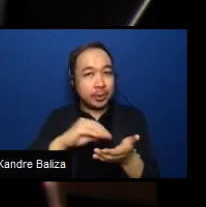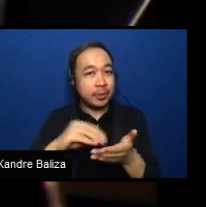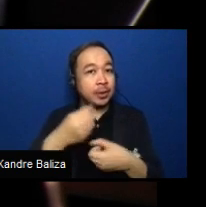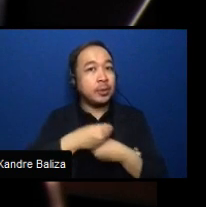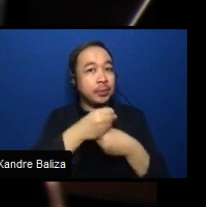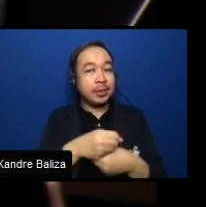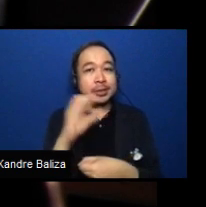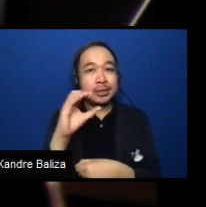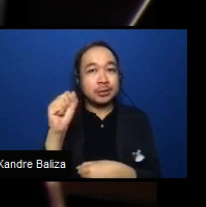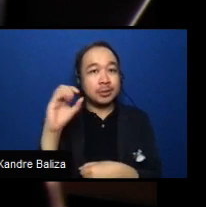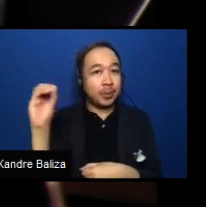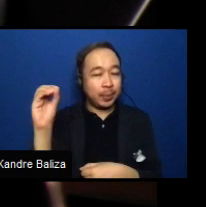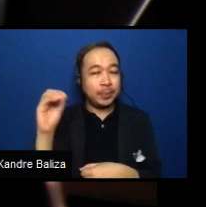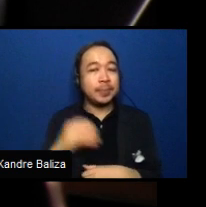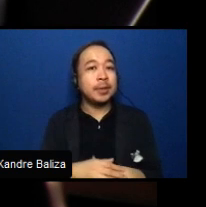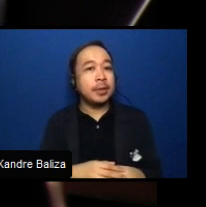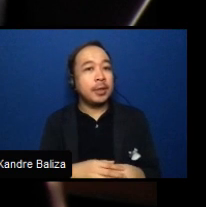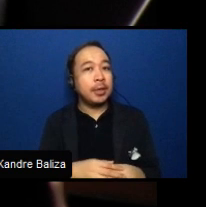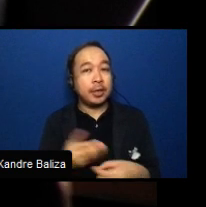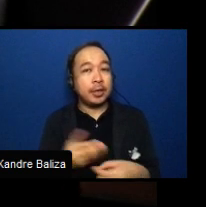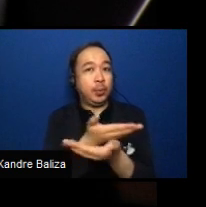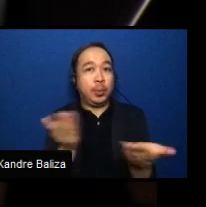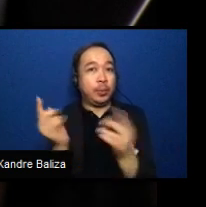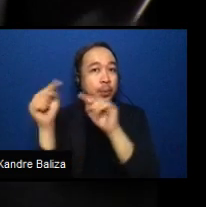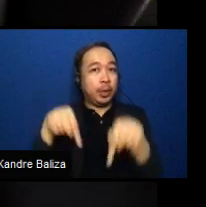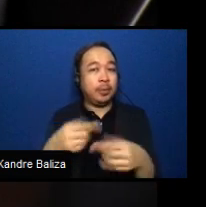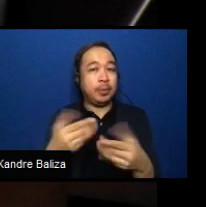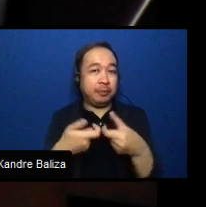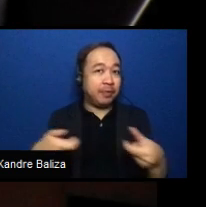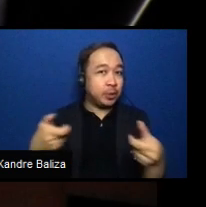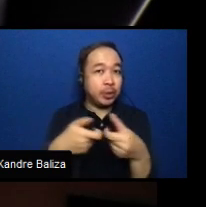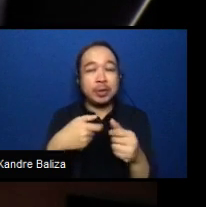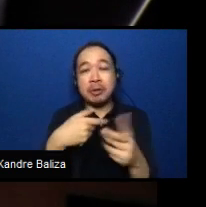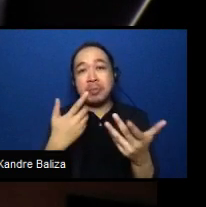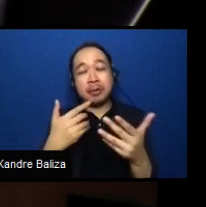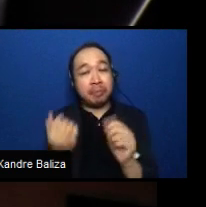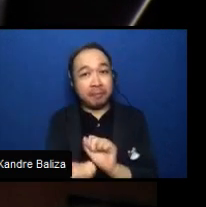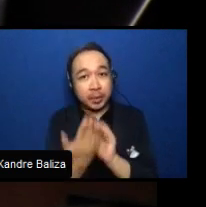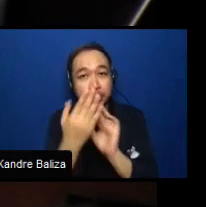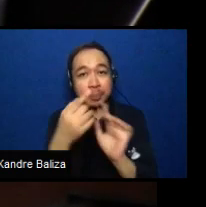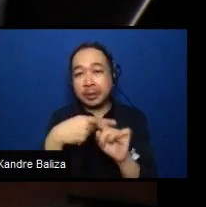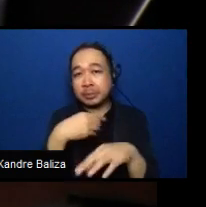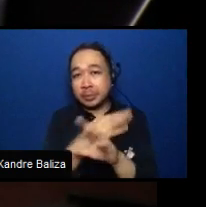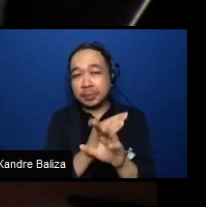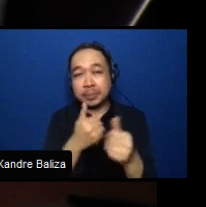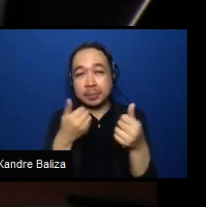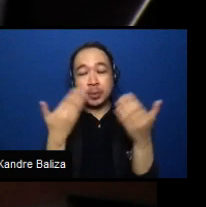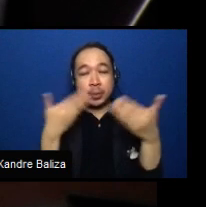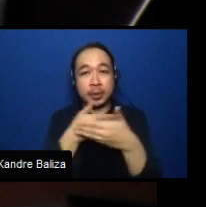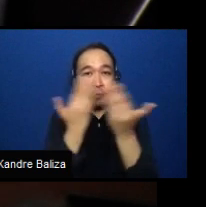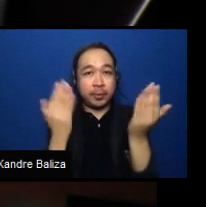society organizations, and to everyone attending this session physically and on the virtual platform, good afternoon. We would like to extend